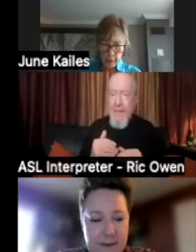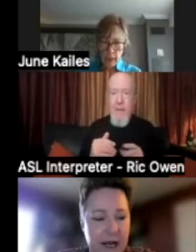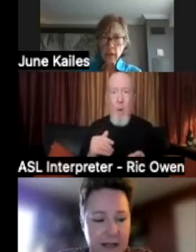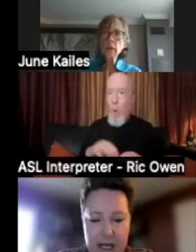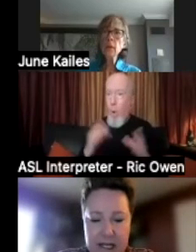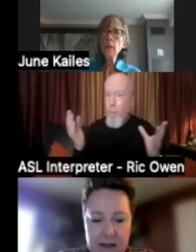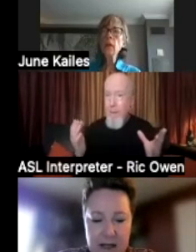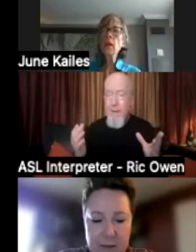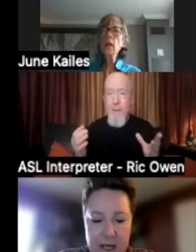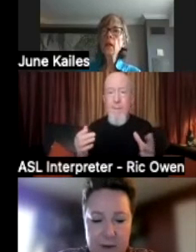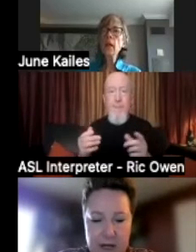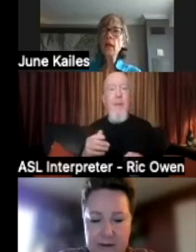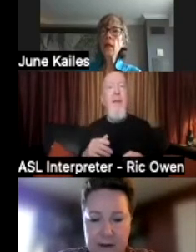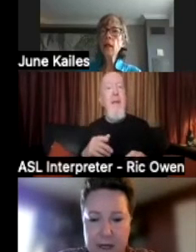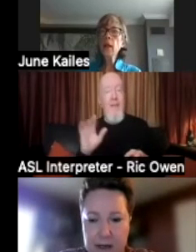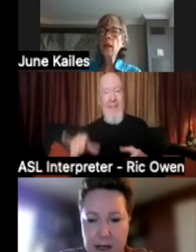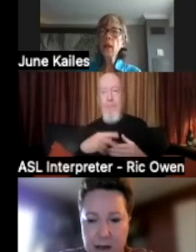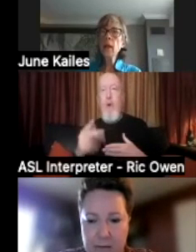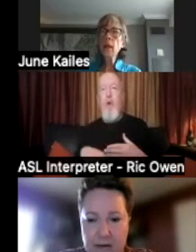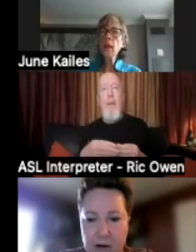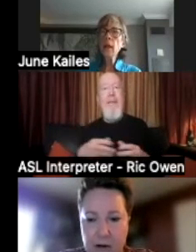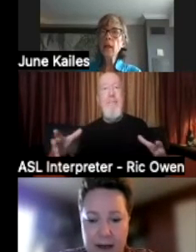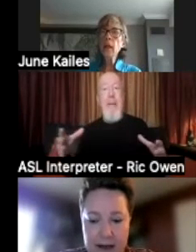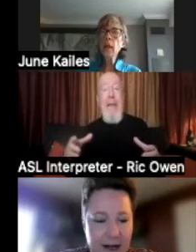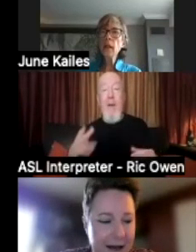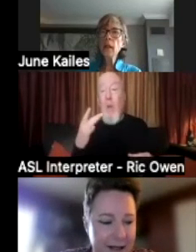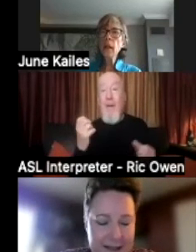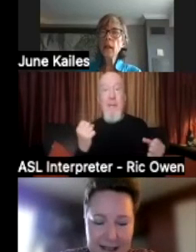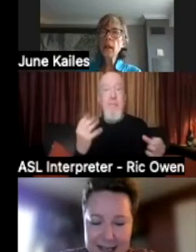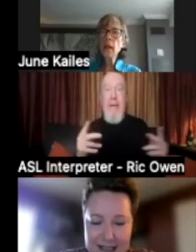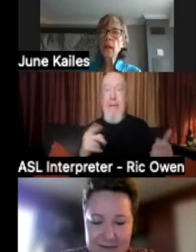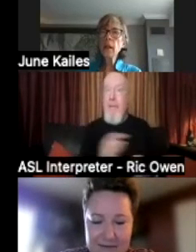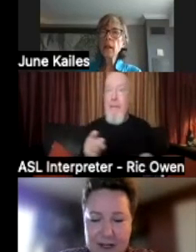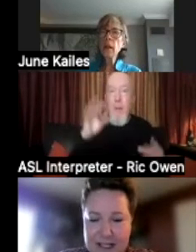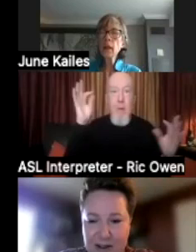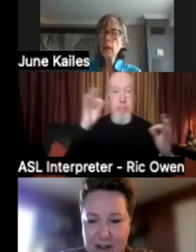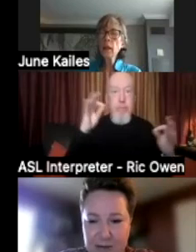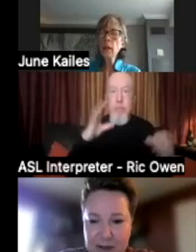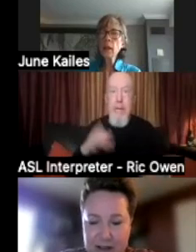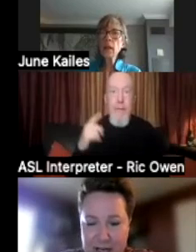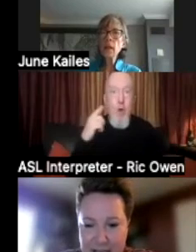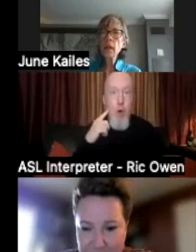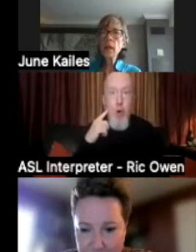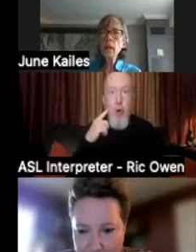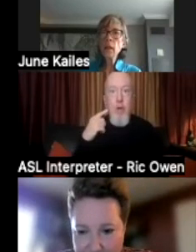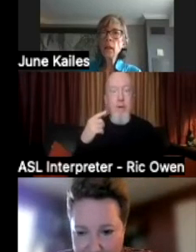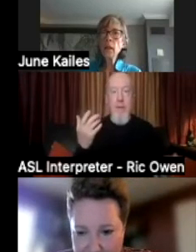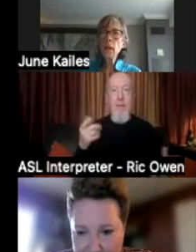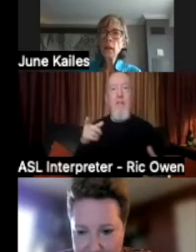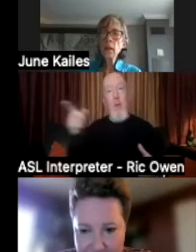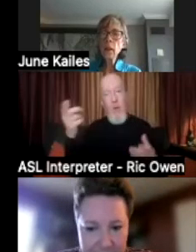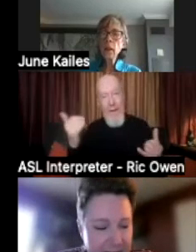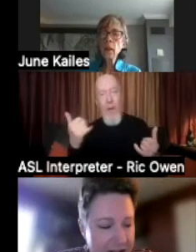been expanded because a lot of people haven't been, they don't know about it and haven't signed up for it. So they're really trying to get the word